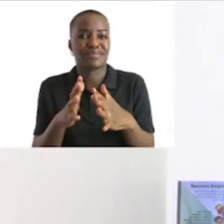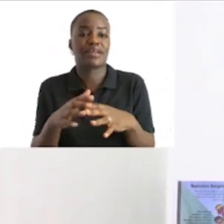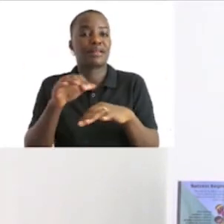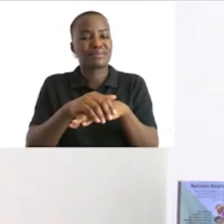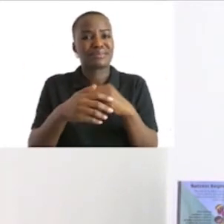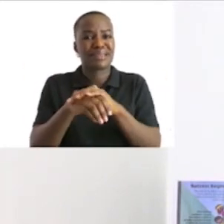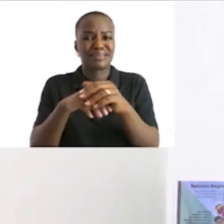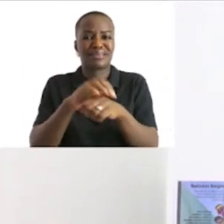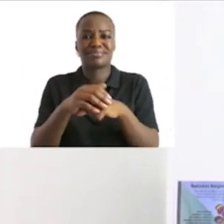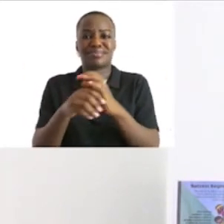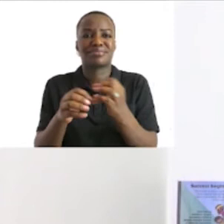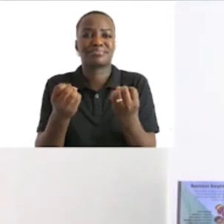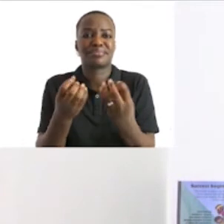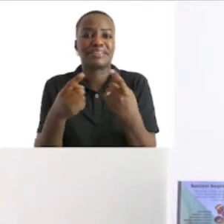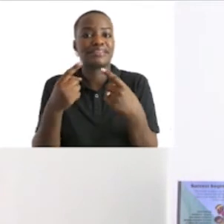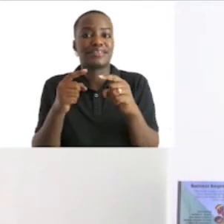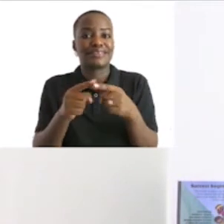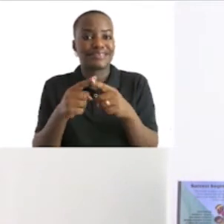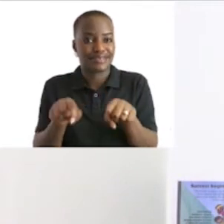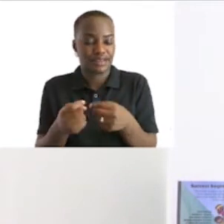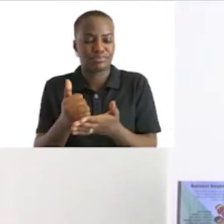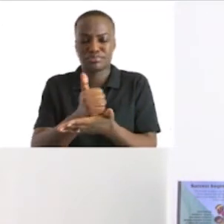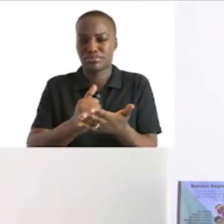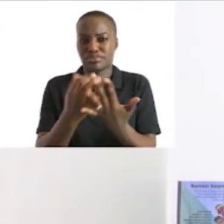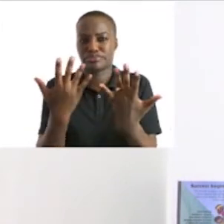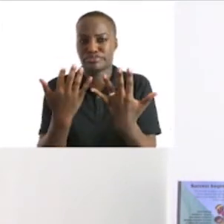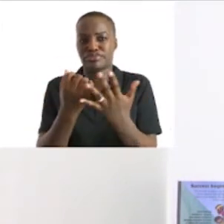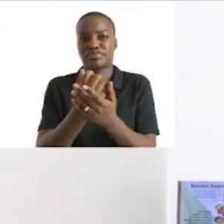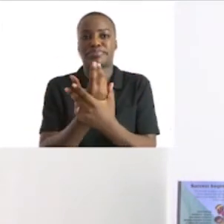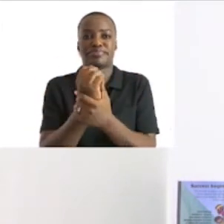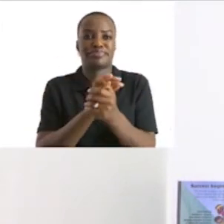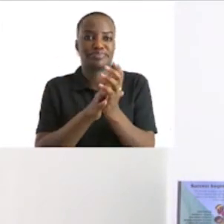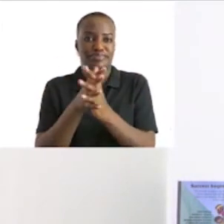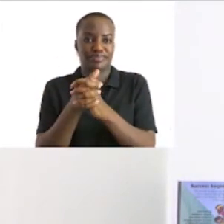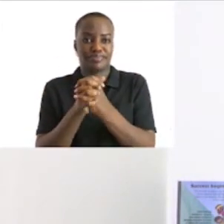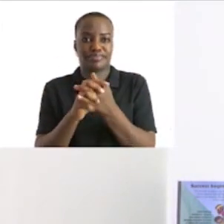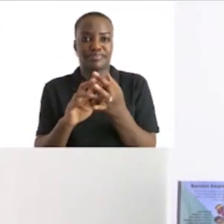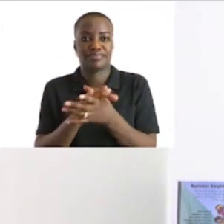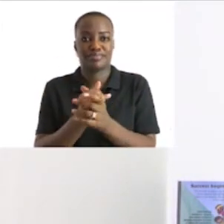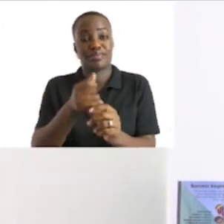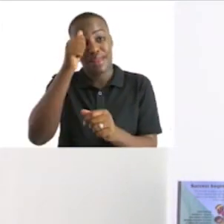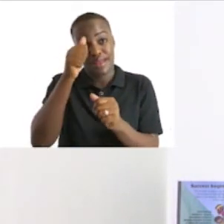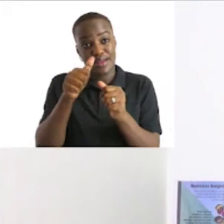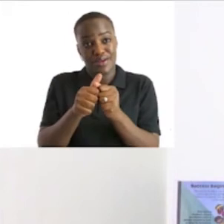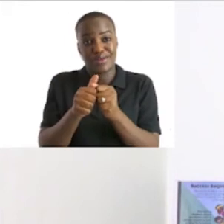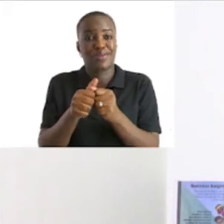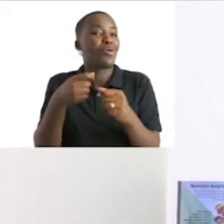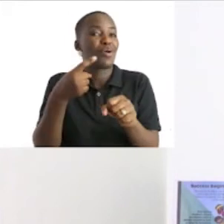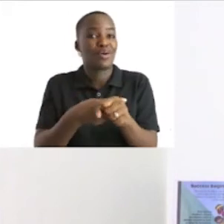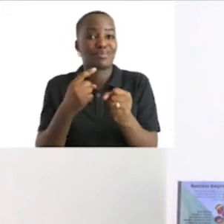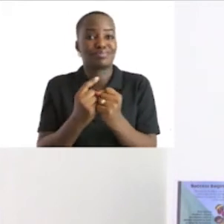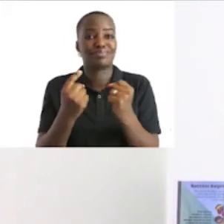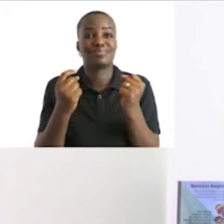things, we need to keep our hands clean and make sure that there are no germs on our hands. Remember to always